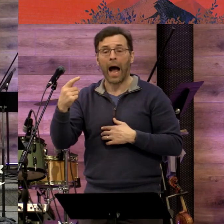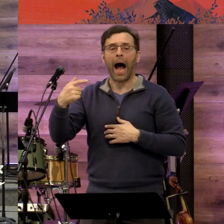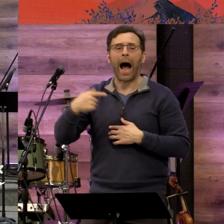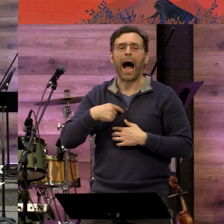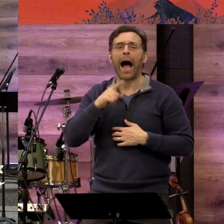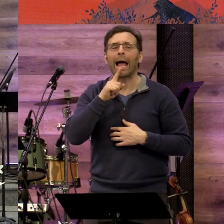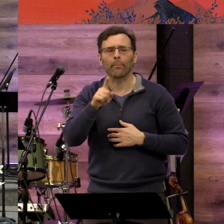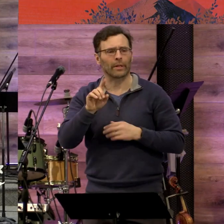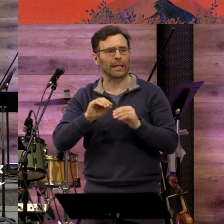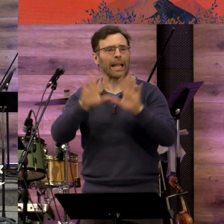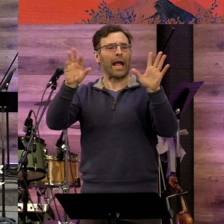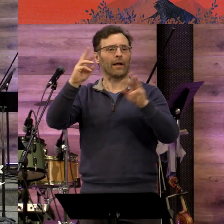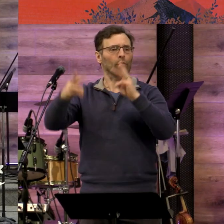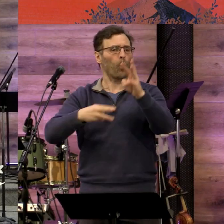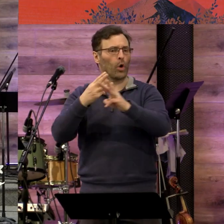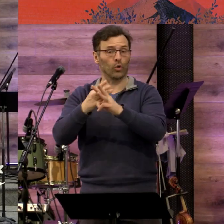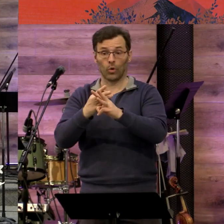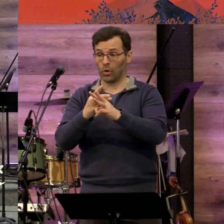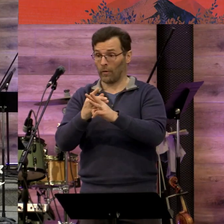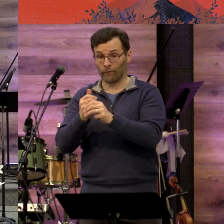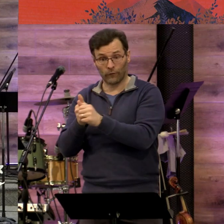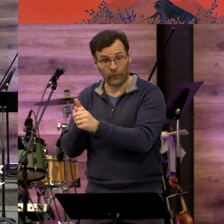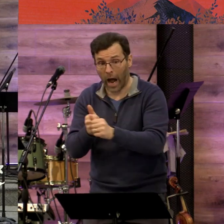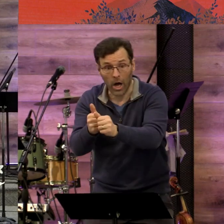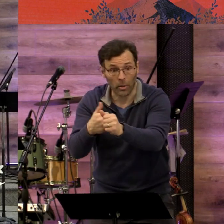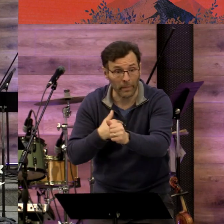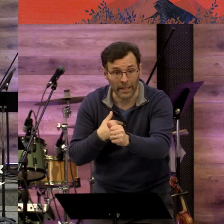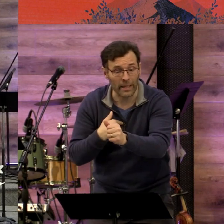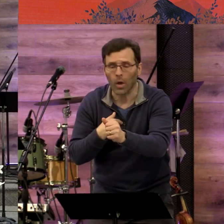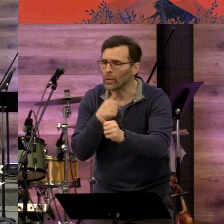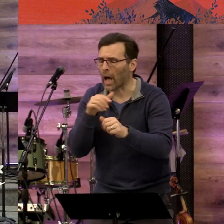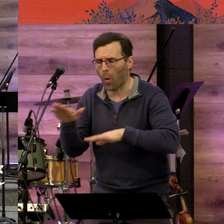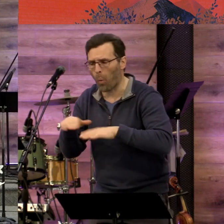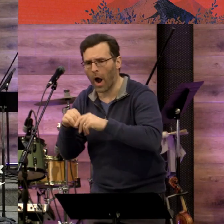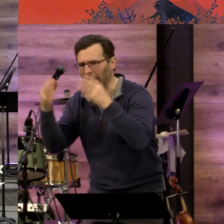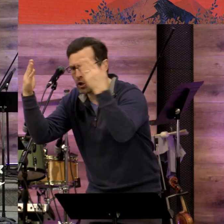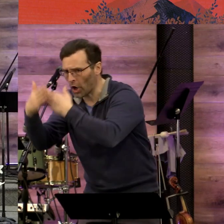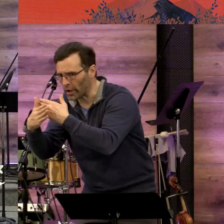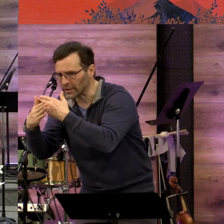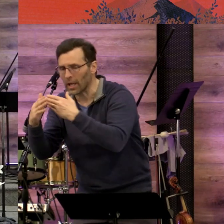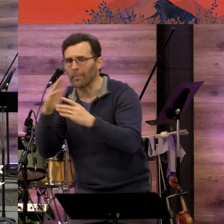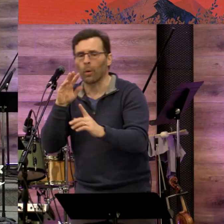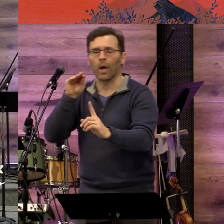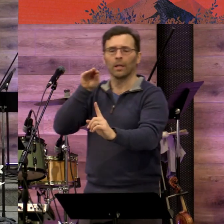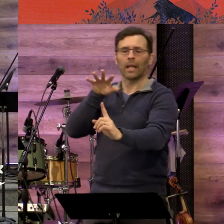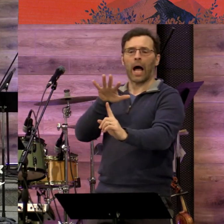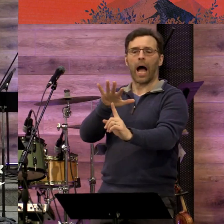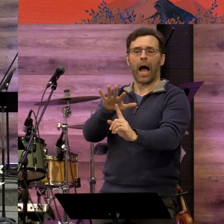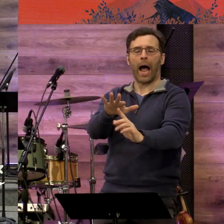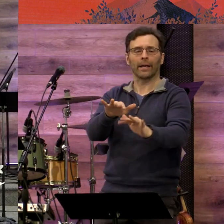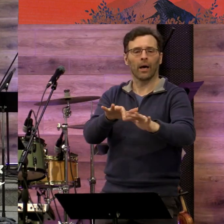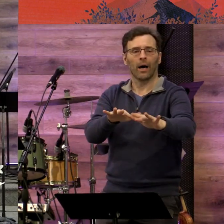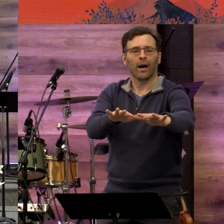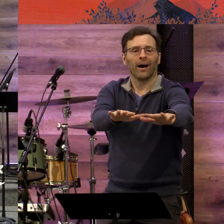world. Whoever follows me will not walk in darkness, but will have the light of life. John introduces us